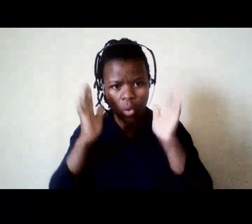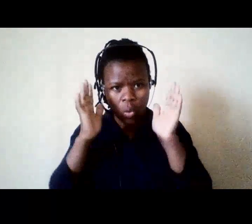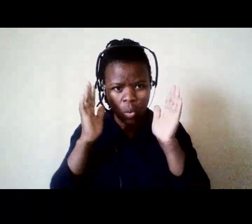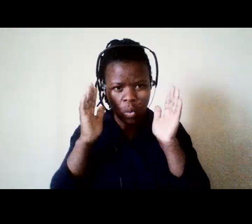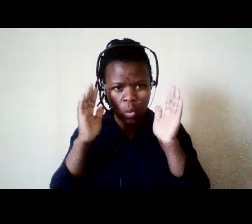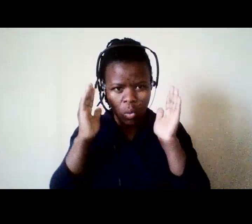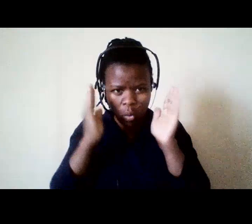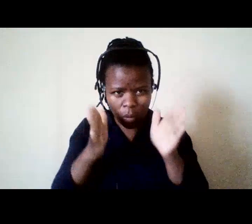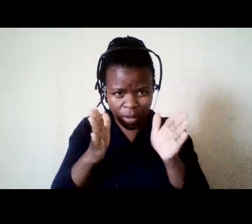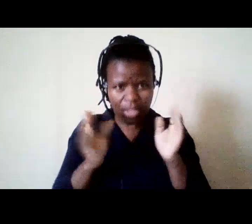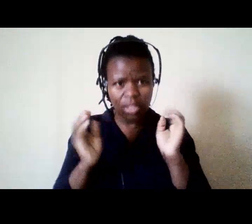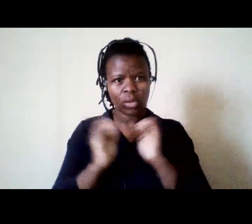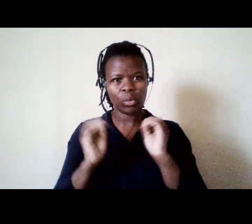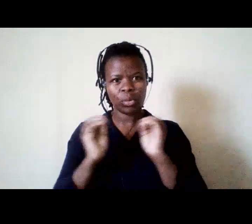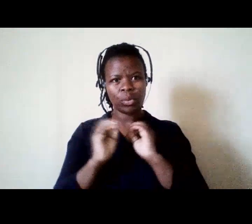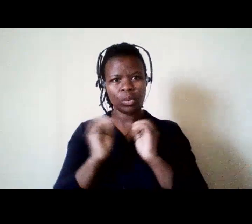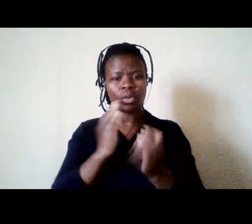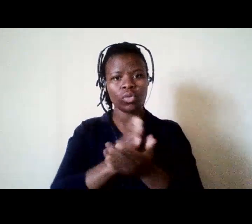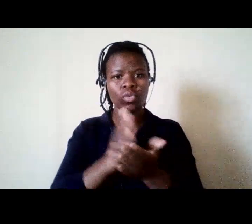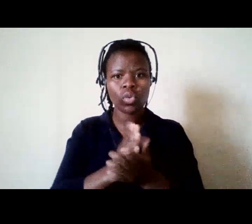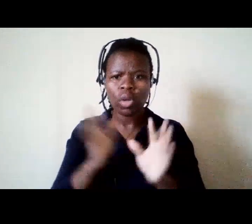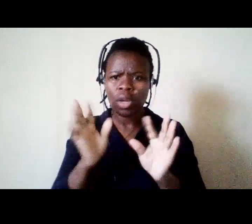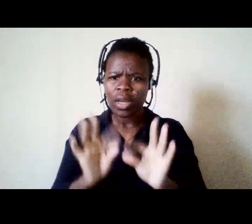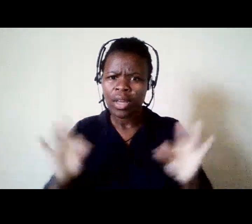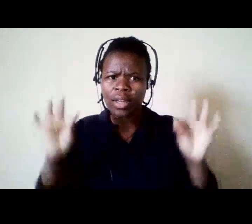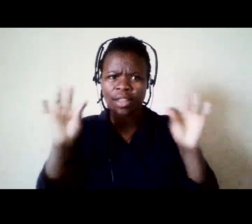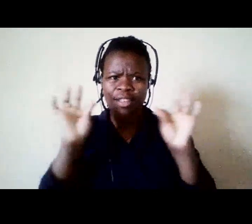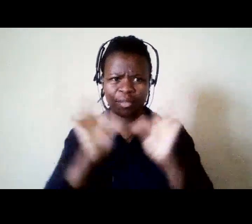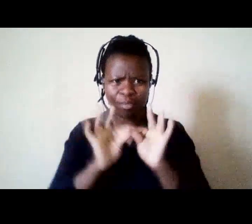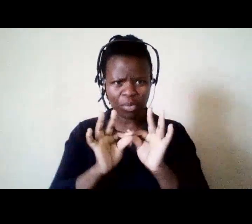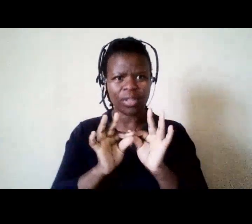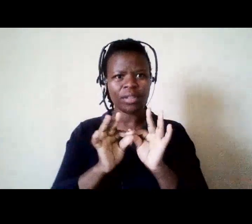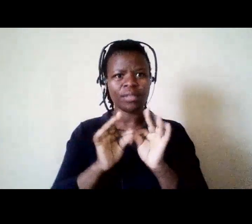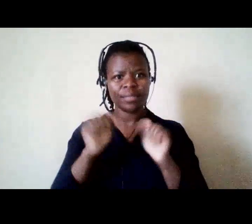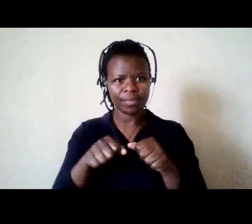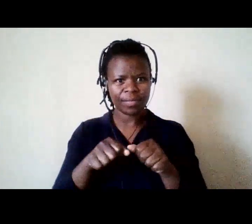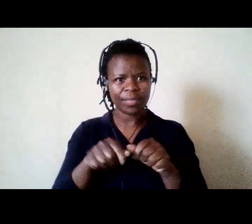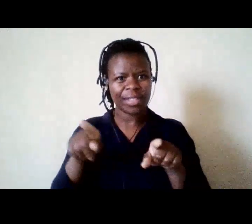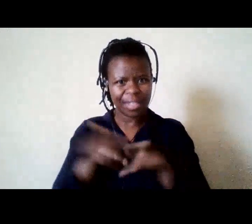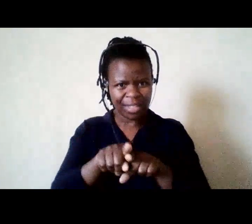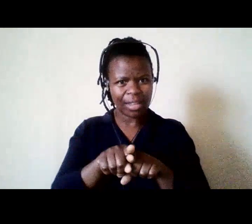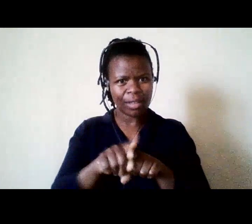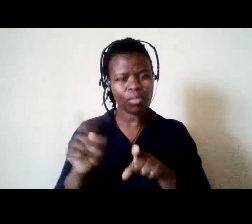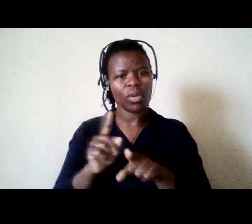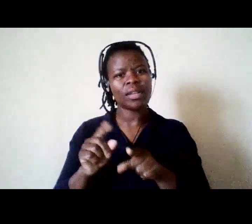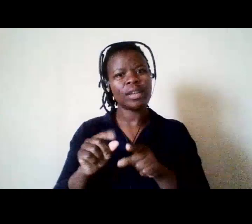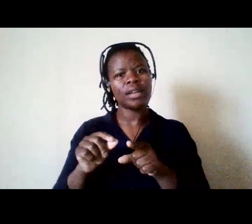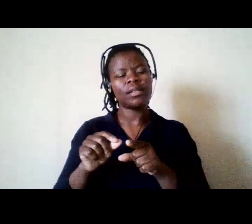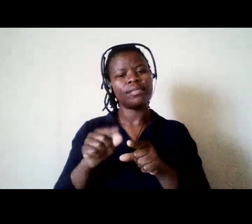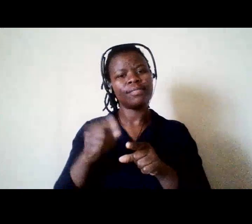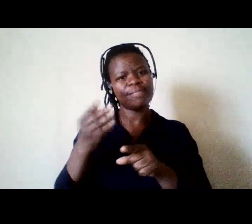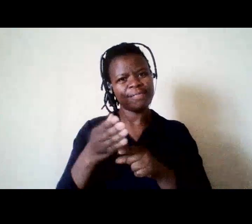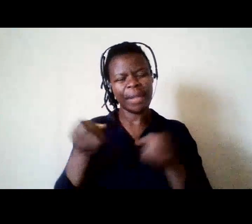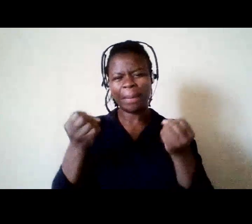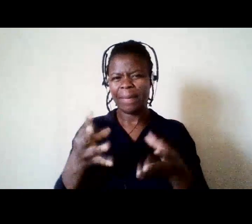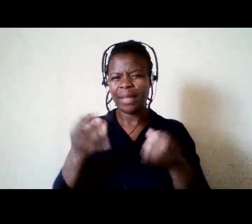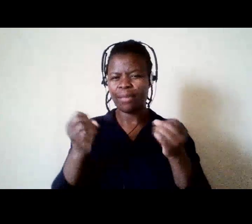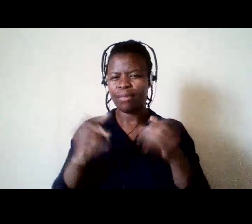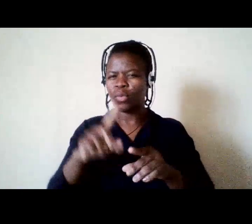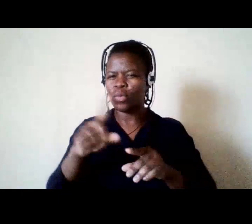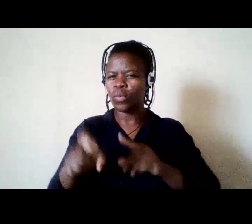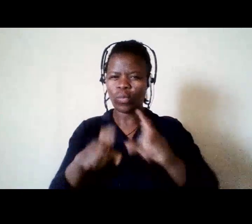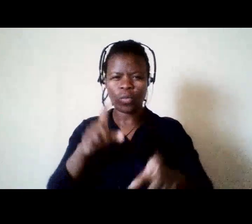So it's very important. When that medical student asked me this question, I didn't know what to say at first. When he asked me, the student